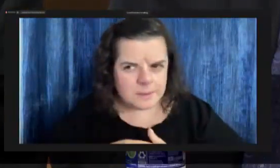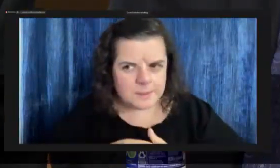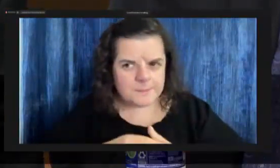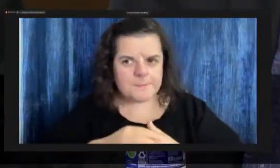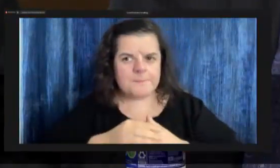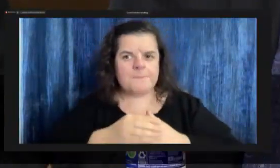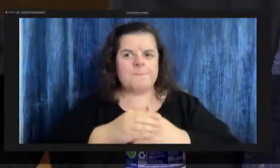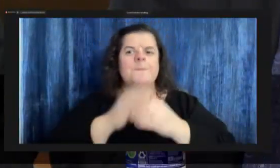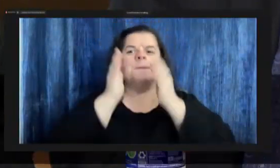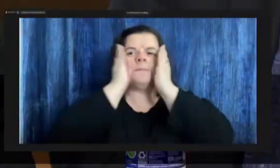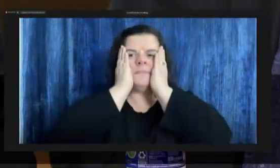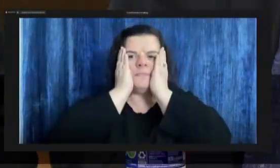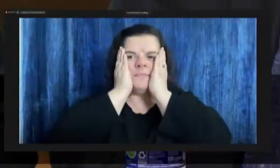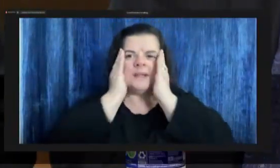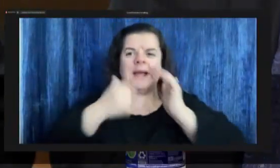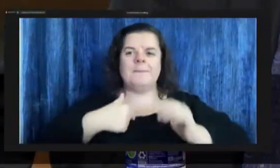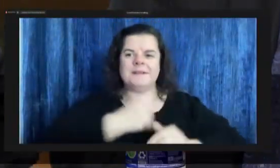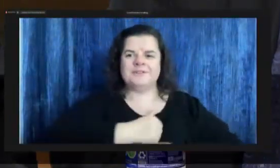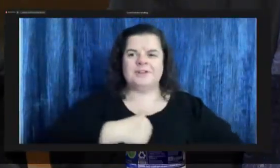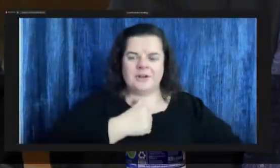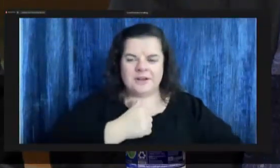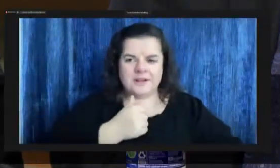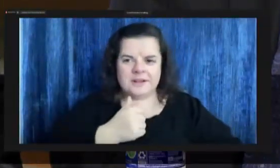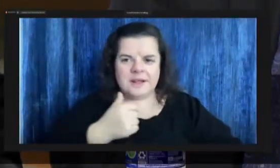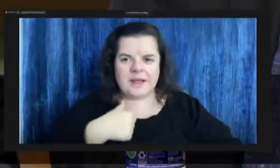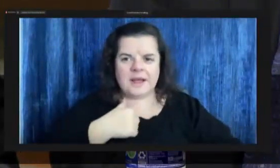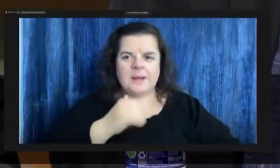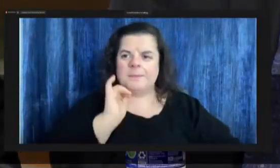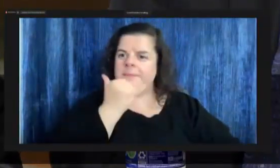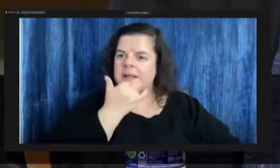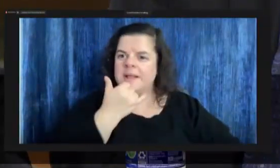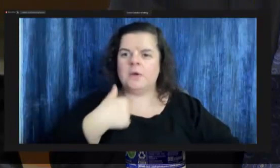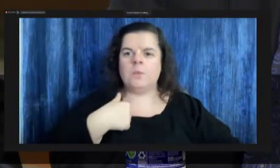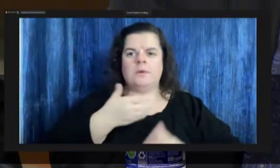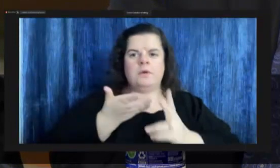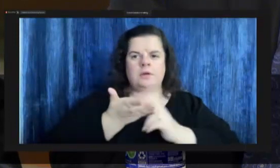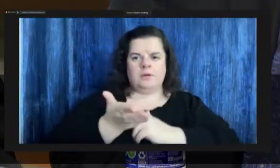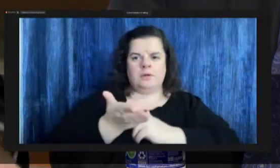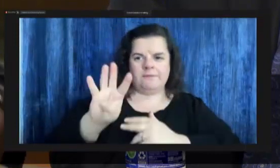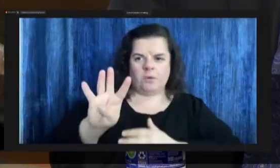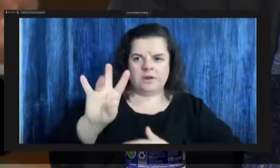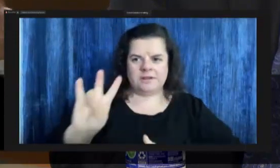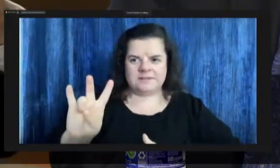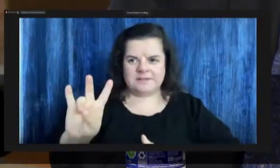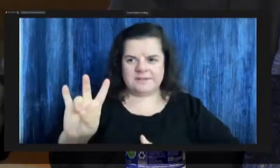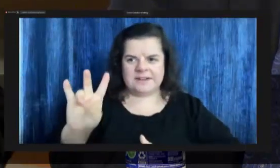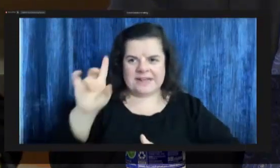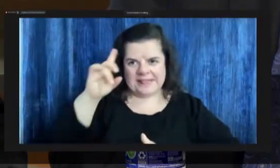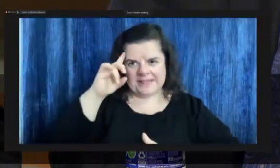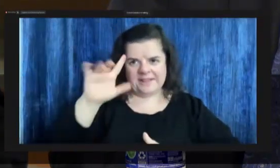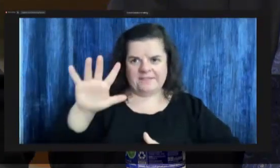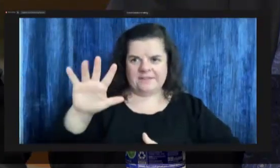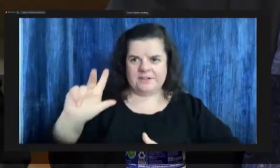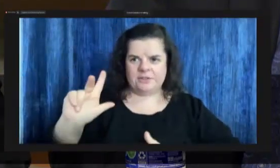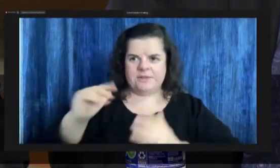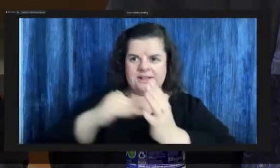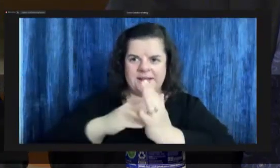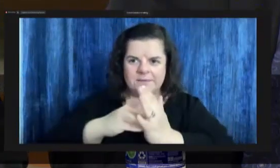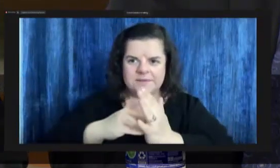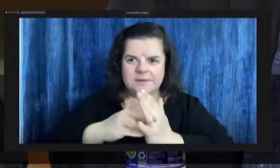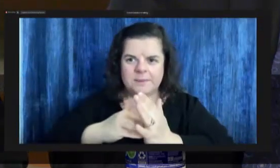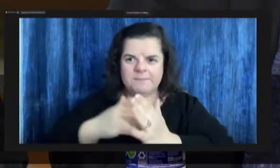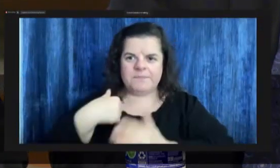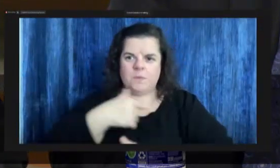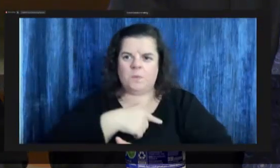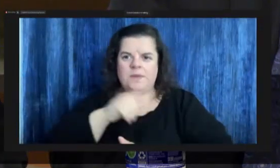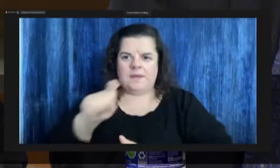I'm sorry. I apologize. I'm sorry. But we were in the throes of 47, and I think it was of like 53,000 or something that we had to run